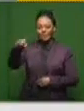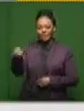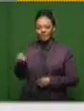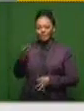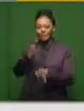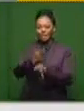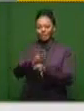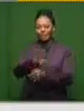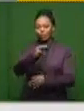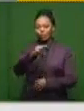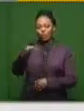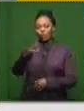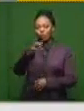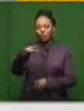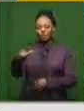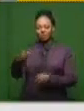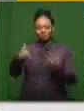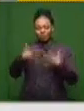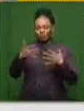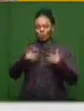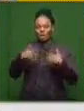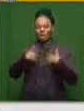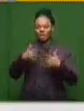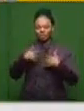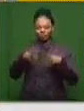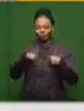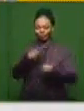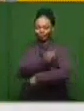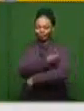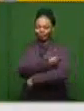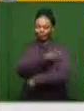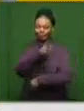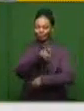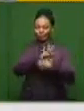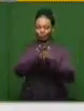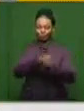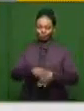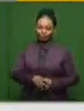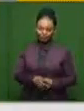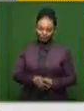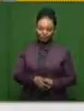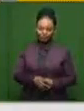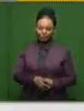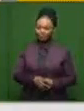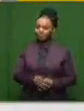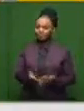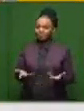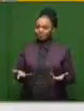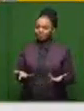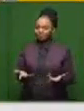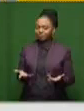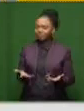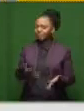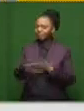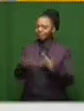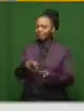it worrying to consider vaccination against COVID-19. Obviously one can read whatever they want to into